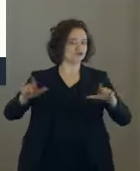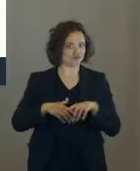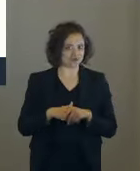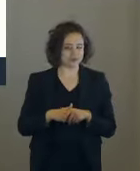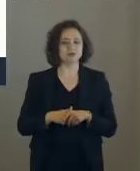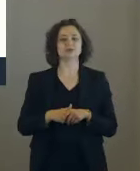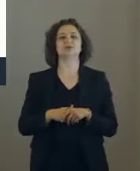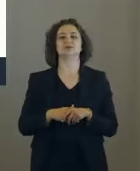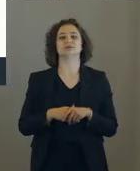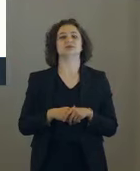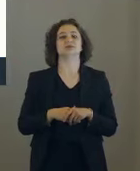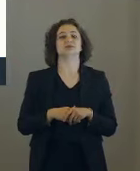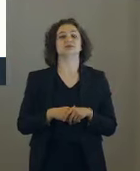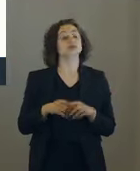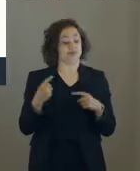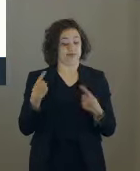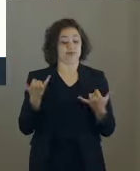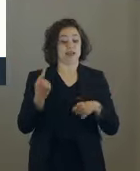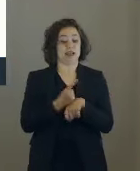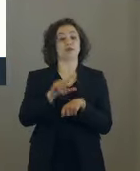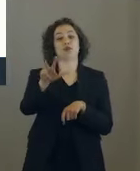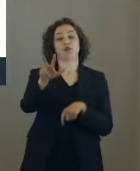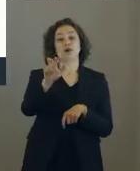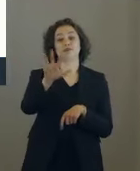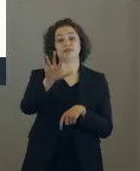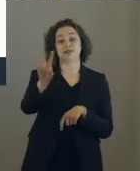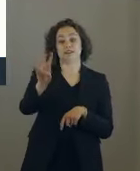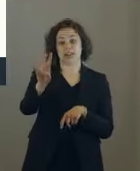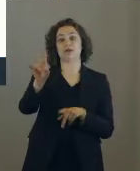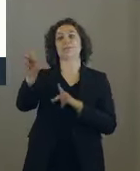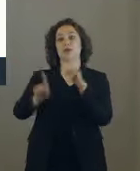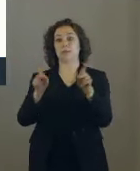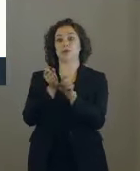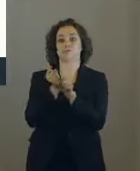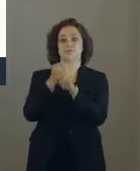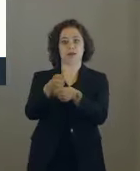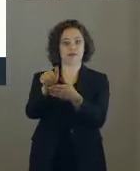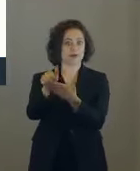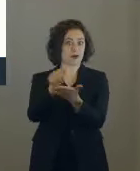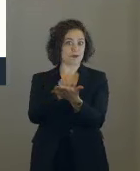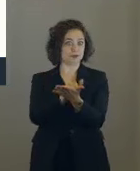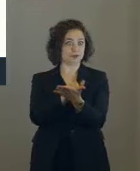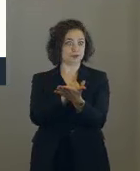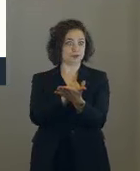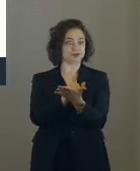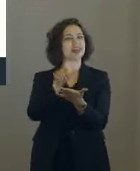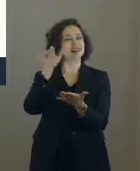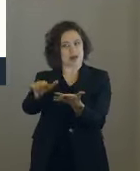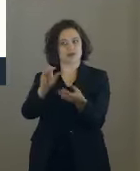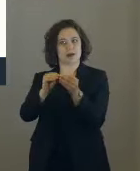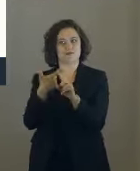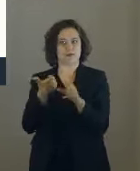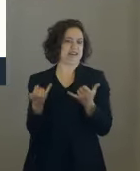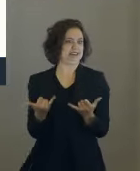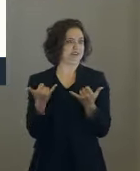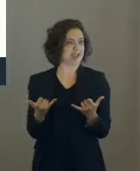today, there have been 357 public users who created accounts. That number was run today.